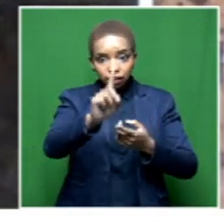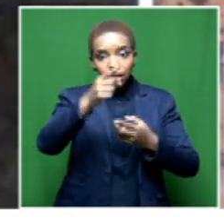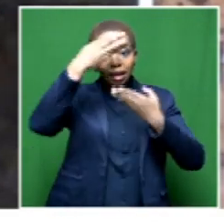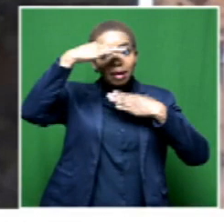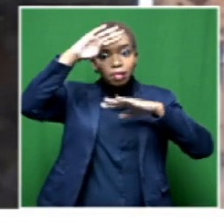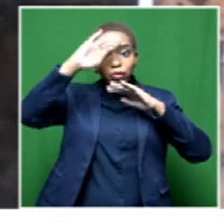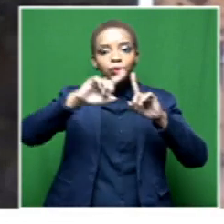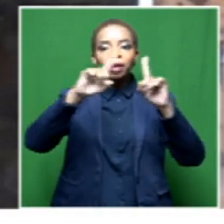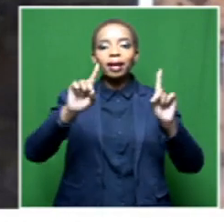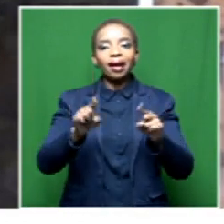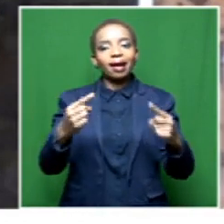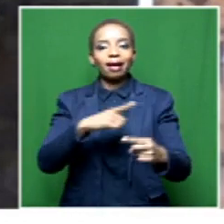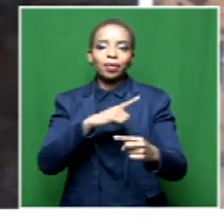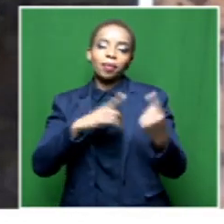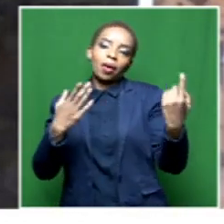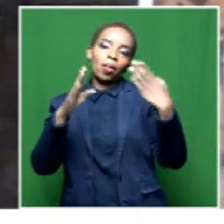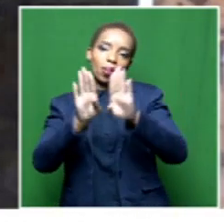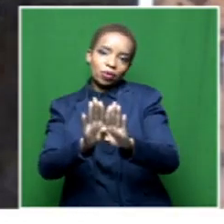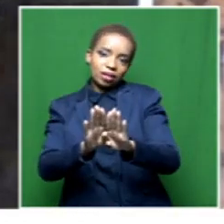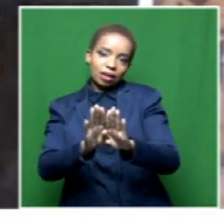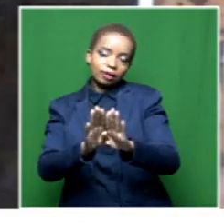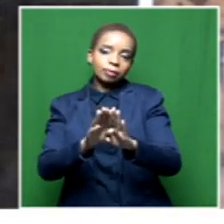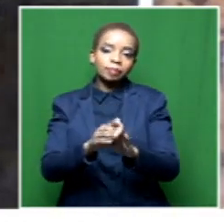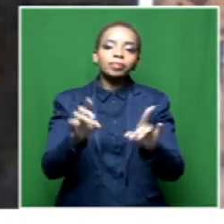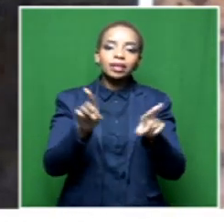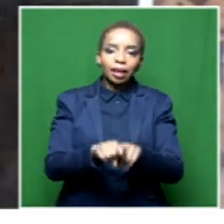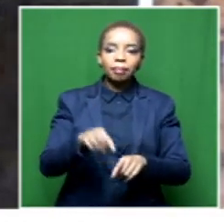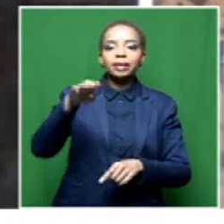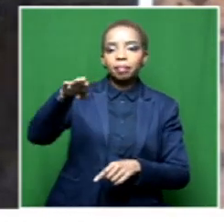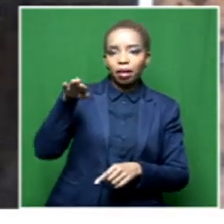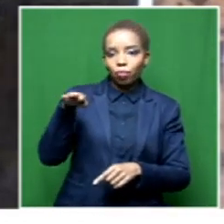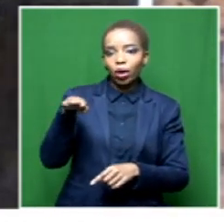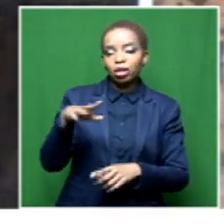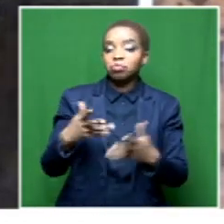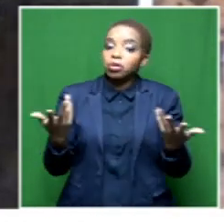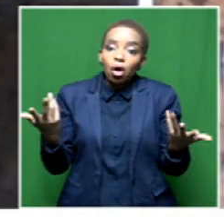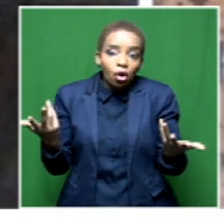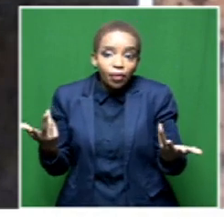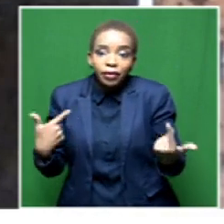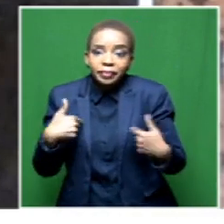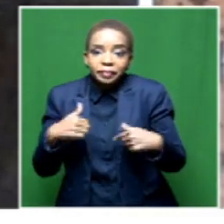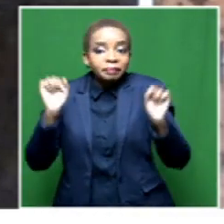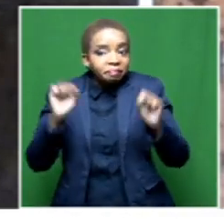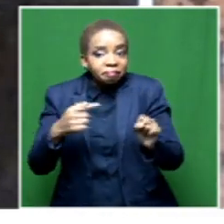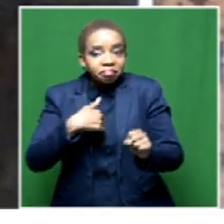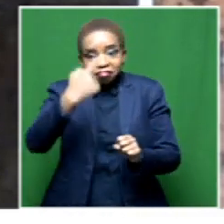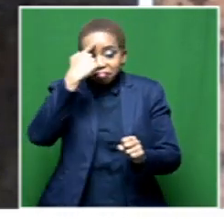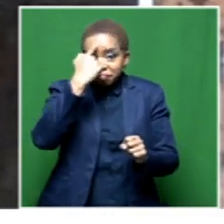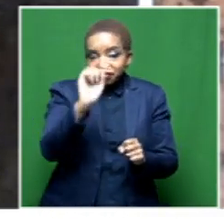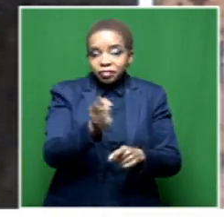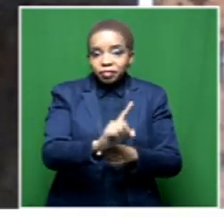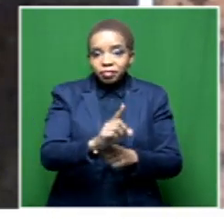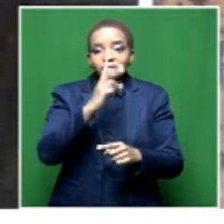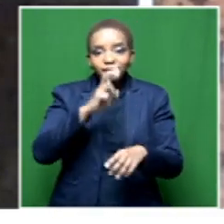cannot go there anymore. And Zimbabwe as well. So, yeah, I think I still need to grow there.